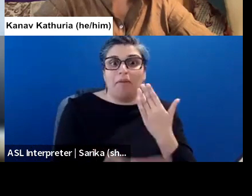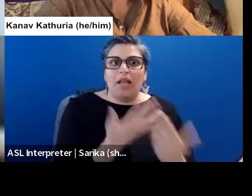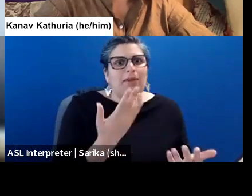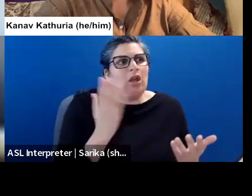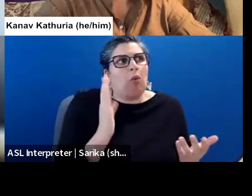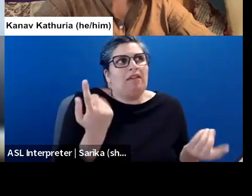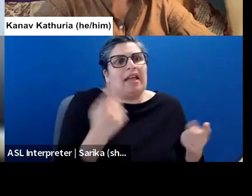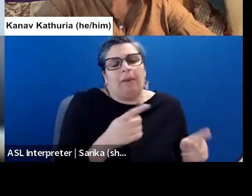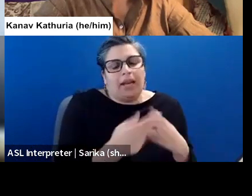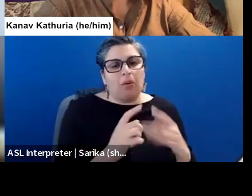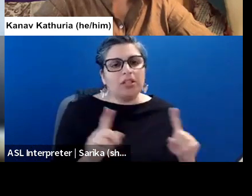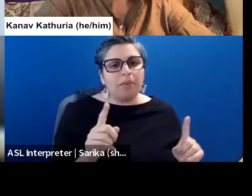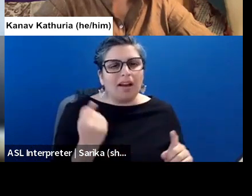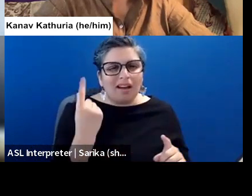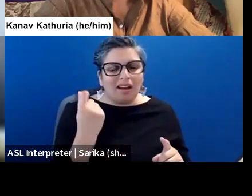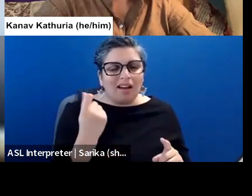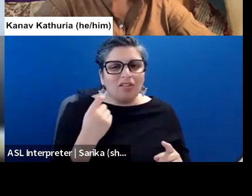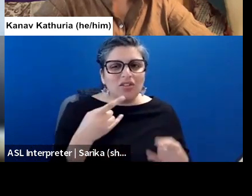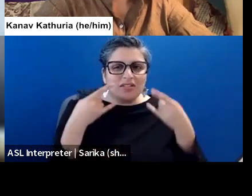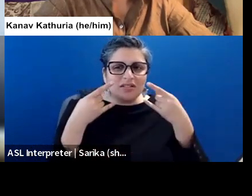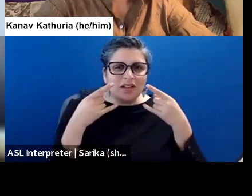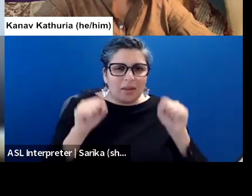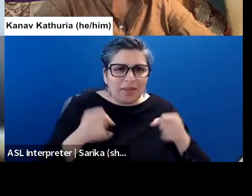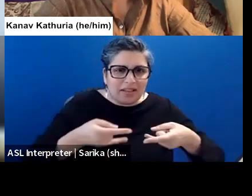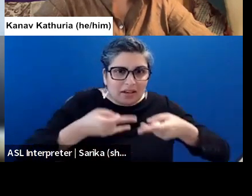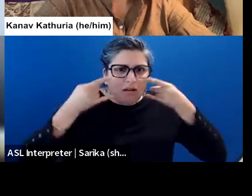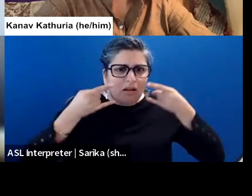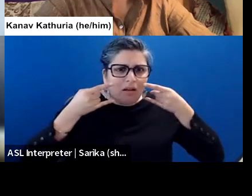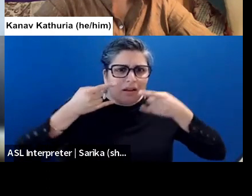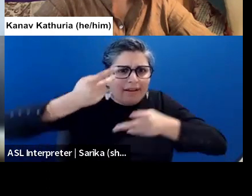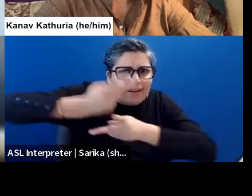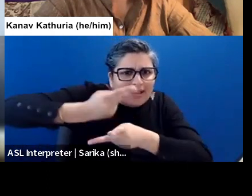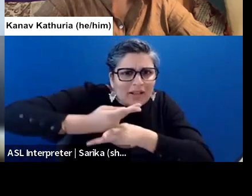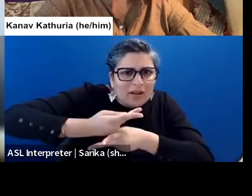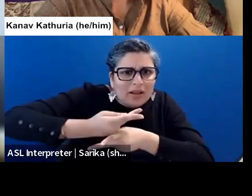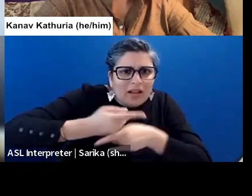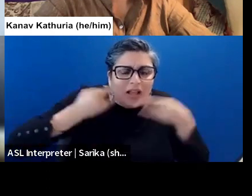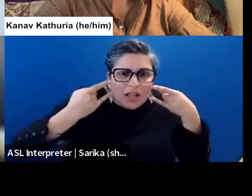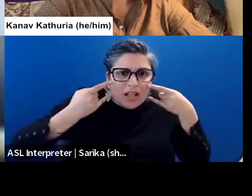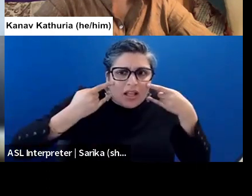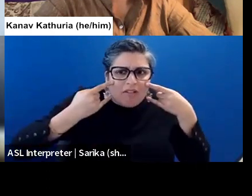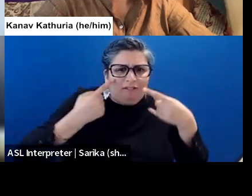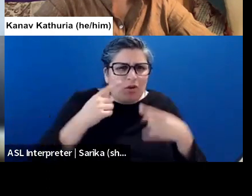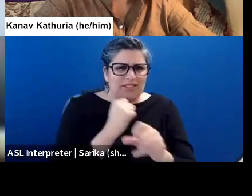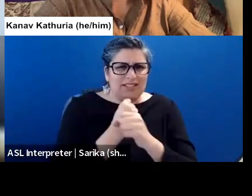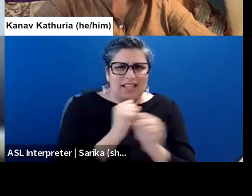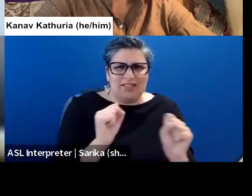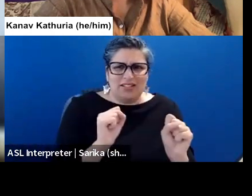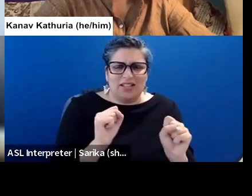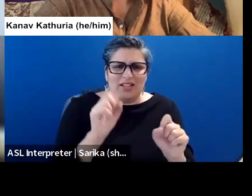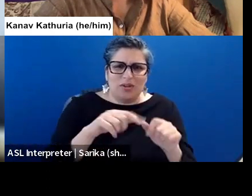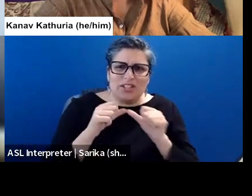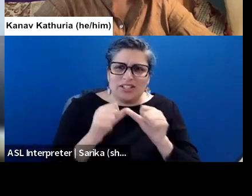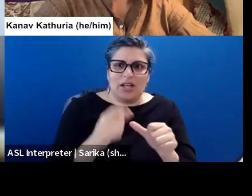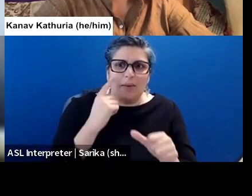that. But even the basic measure of being able to wear your own mask that you came in with was not allowed to continue because they